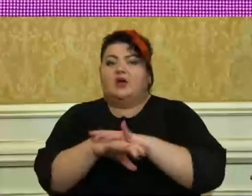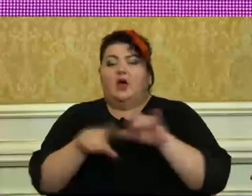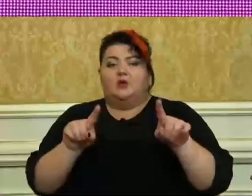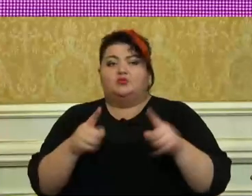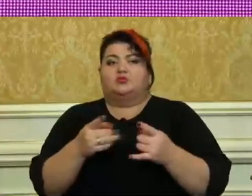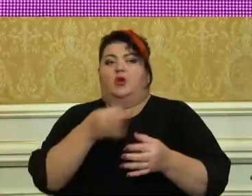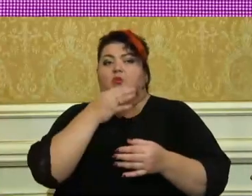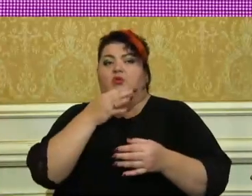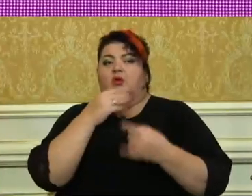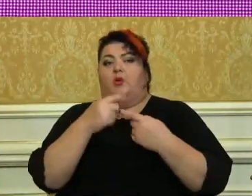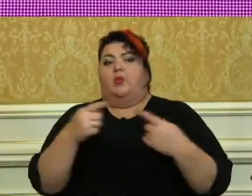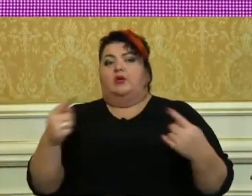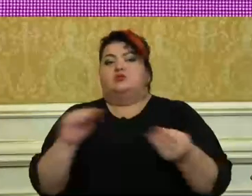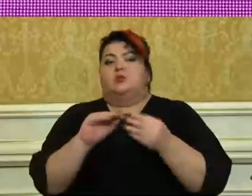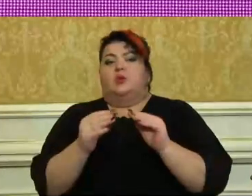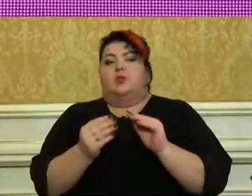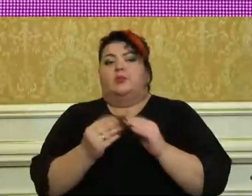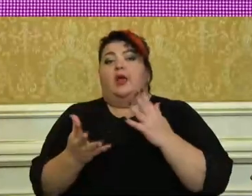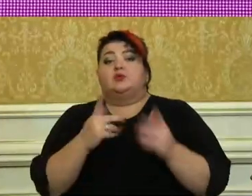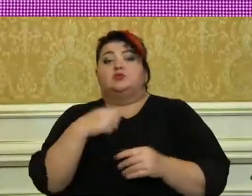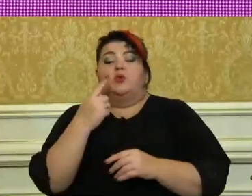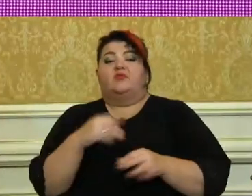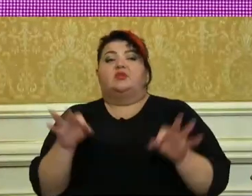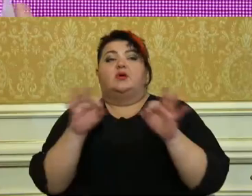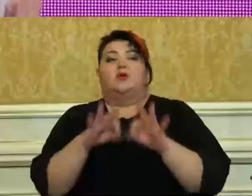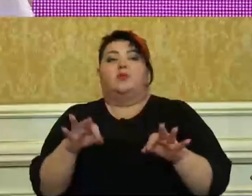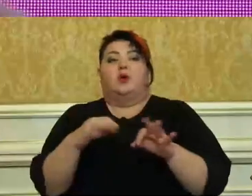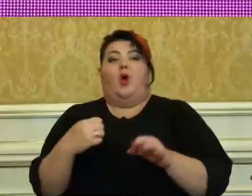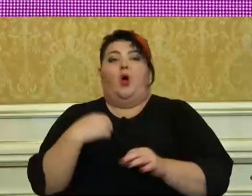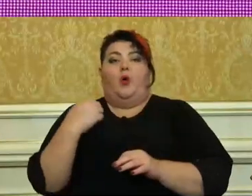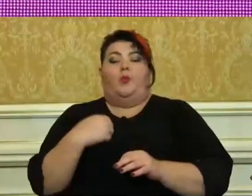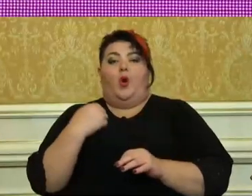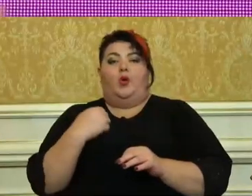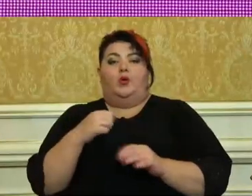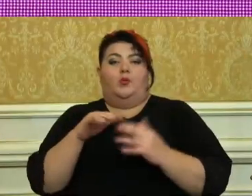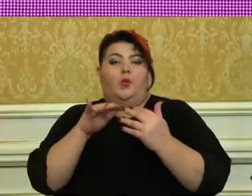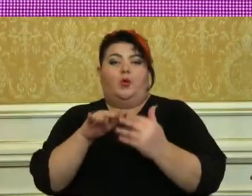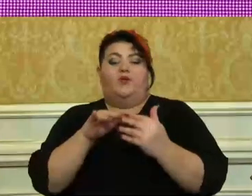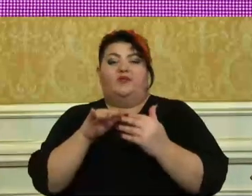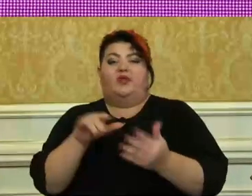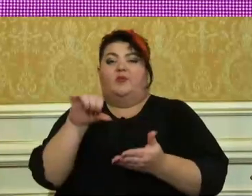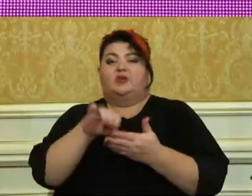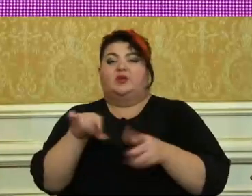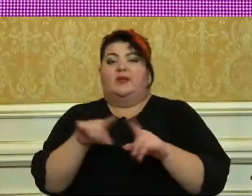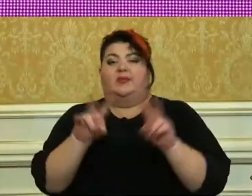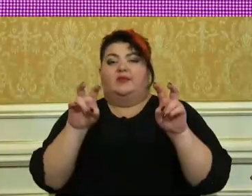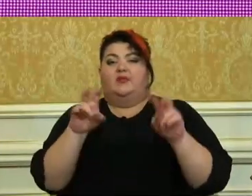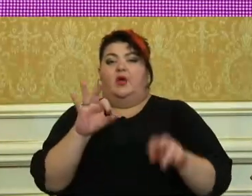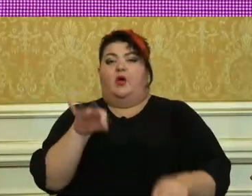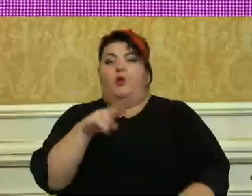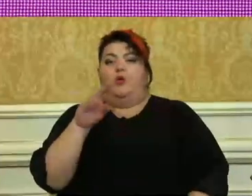discuss the humanitarian topics. And if to talk about the